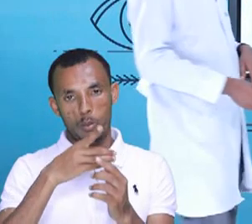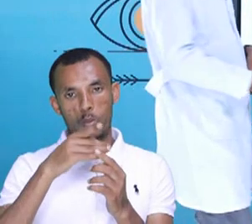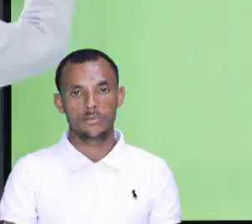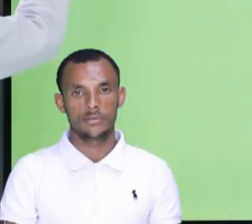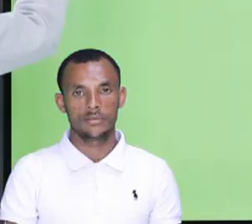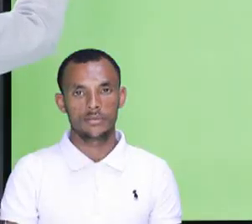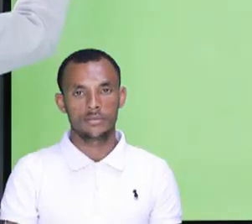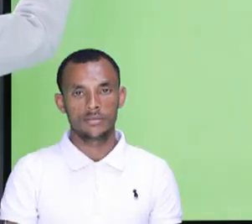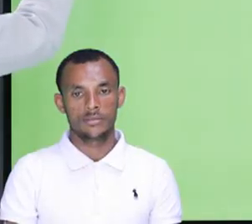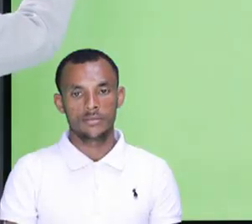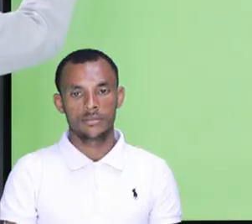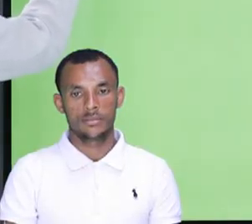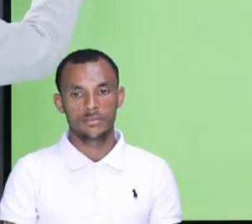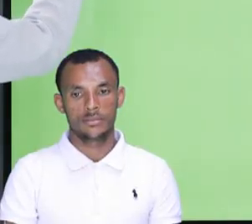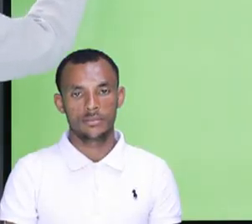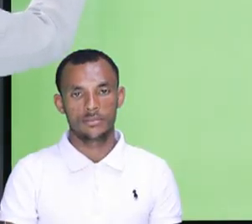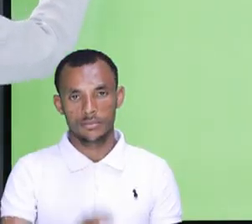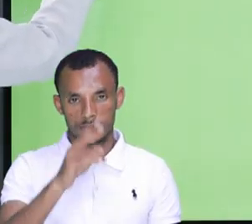force of attraction.